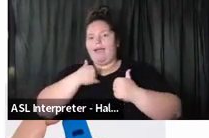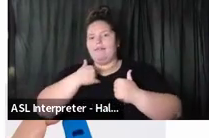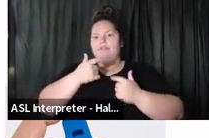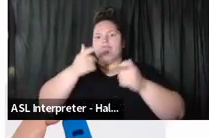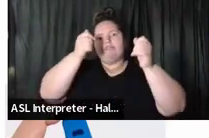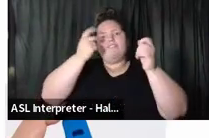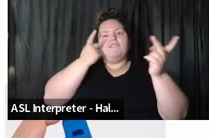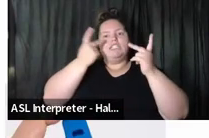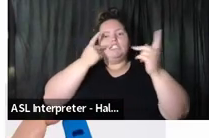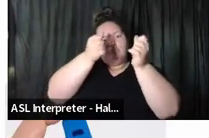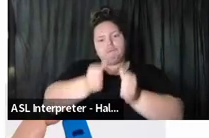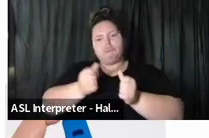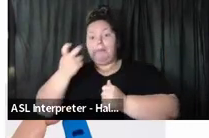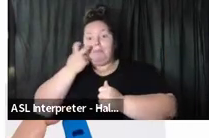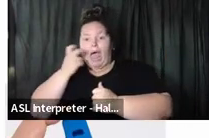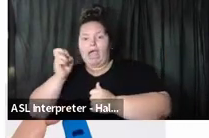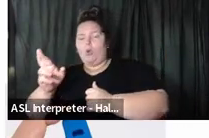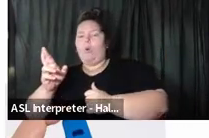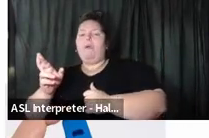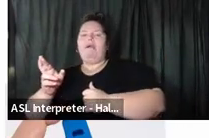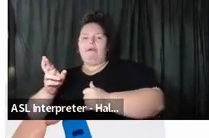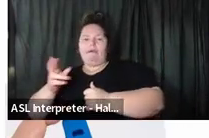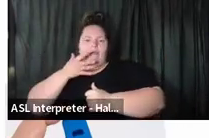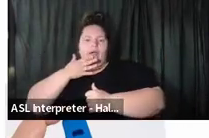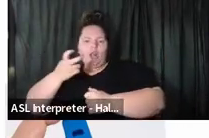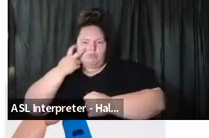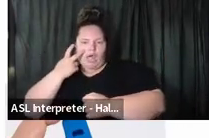the liquid identifier.